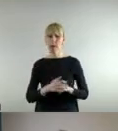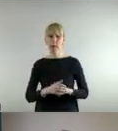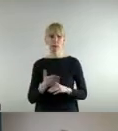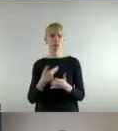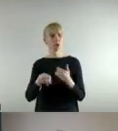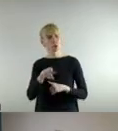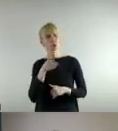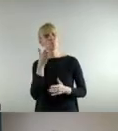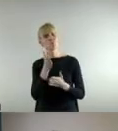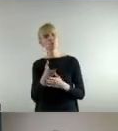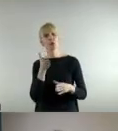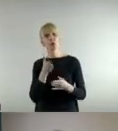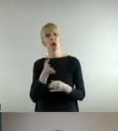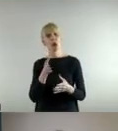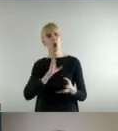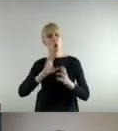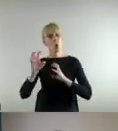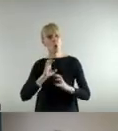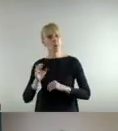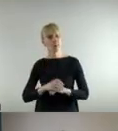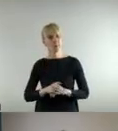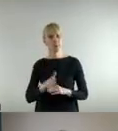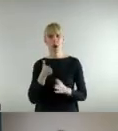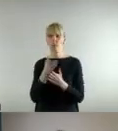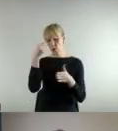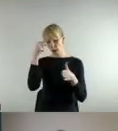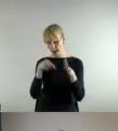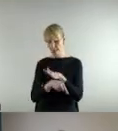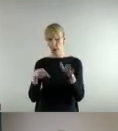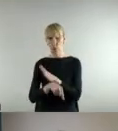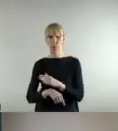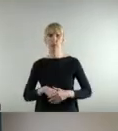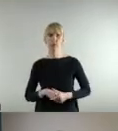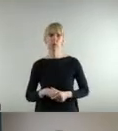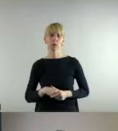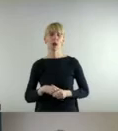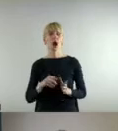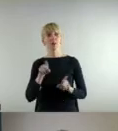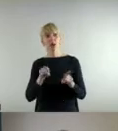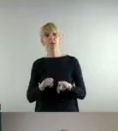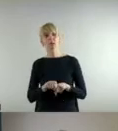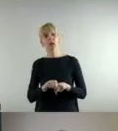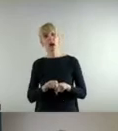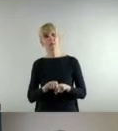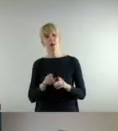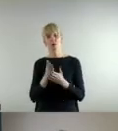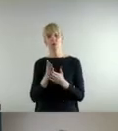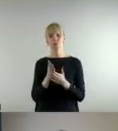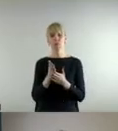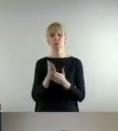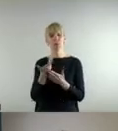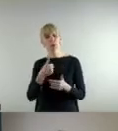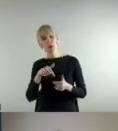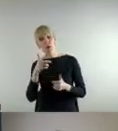communication problem, extreme need for information to the organization and to the citizens. And we also have